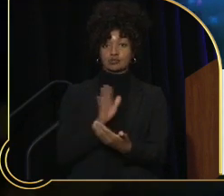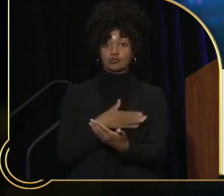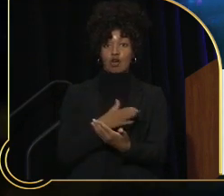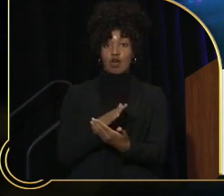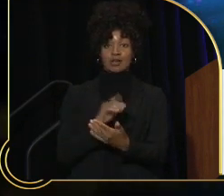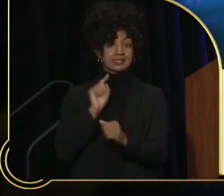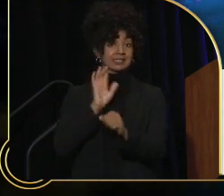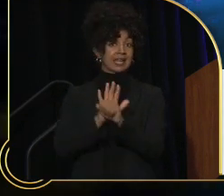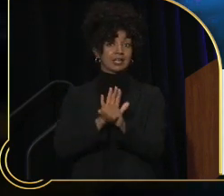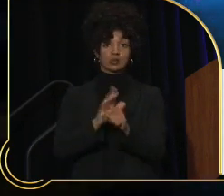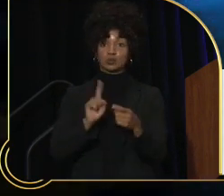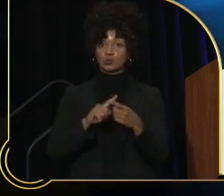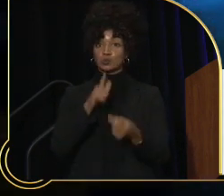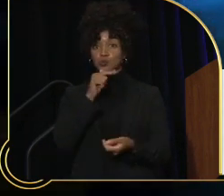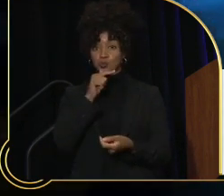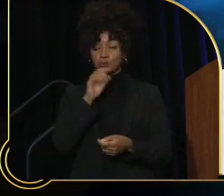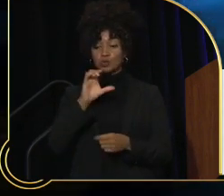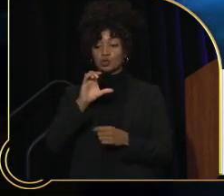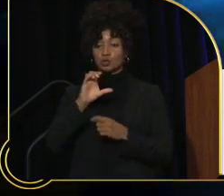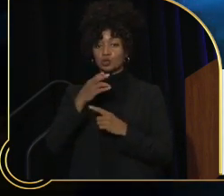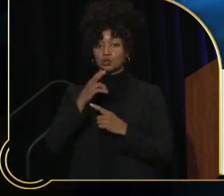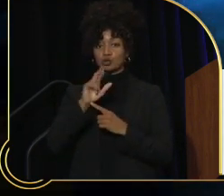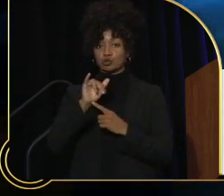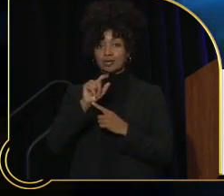to Christian Aleman,